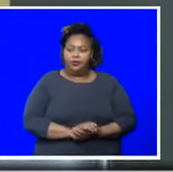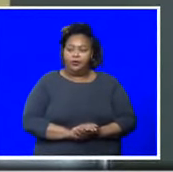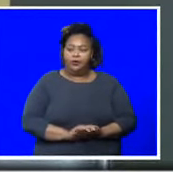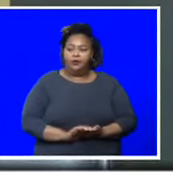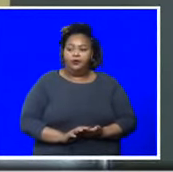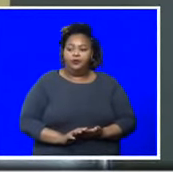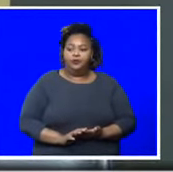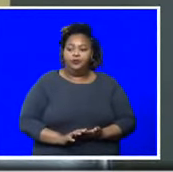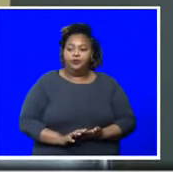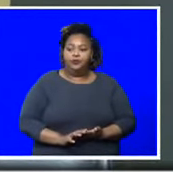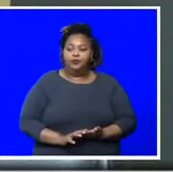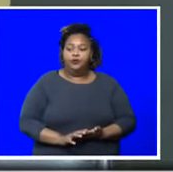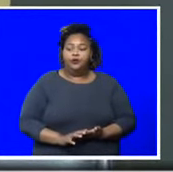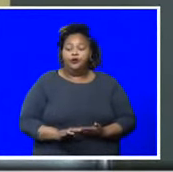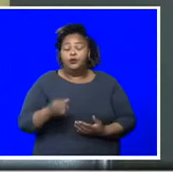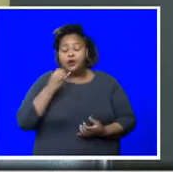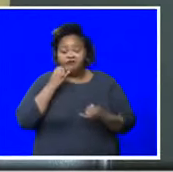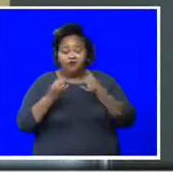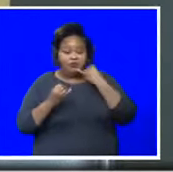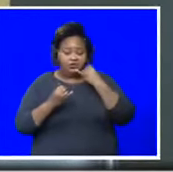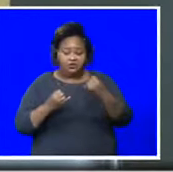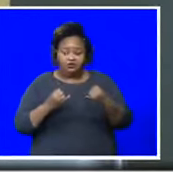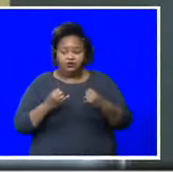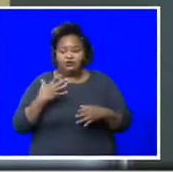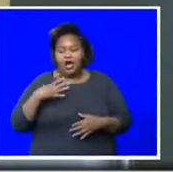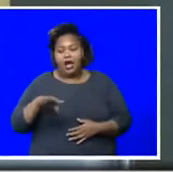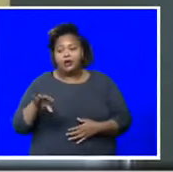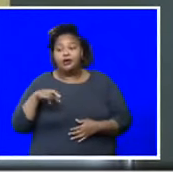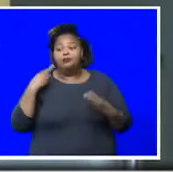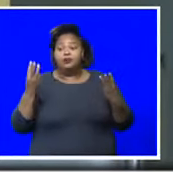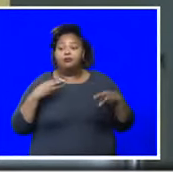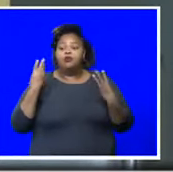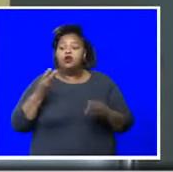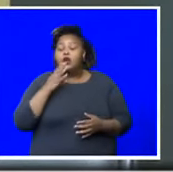laba abashayelako bafune imininingwane yabo letside.